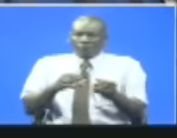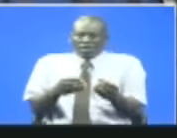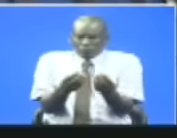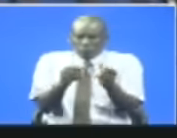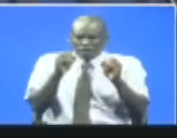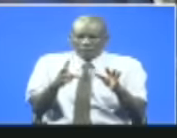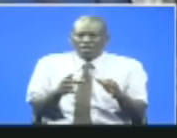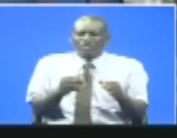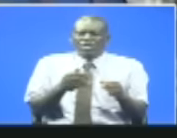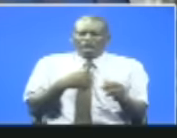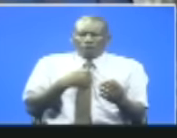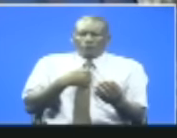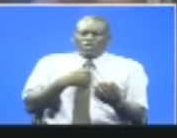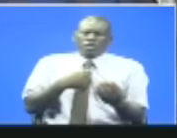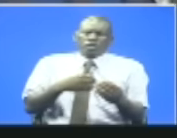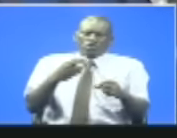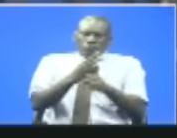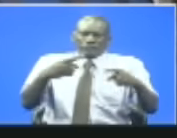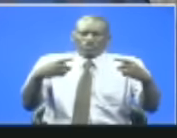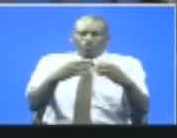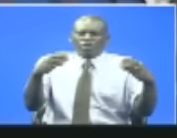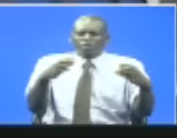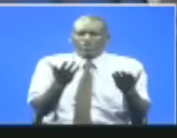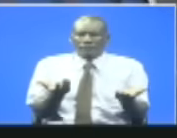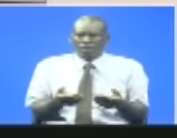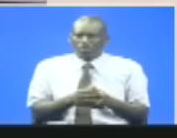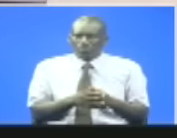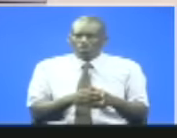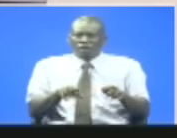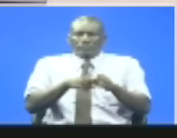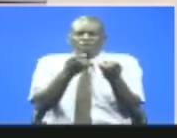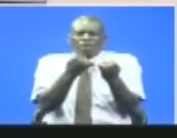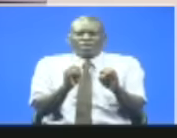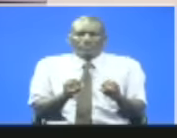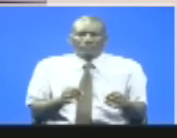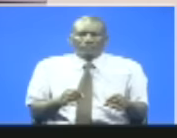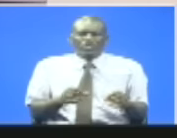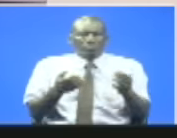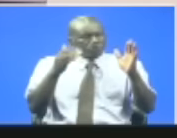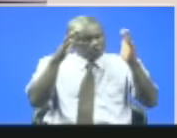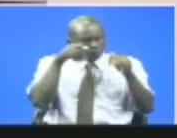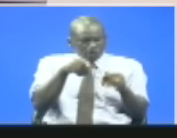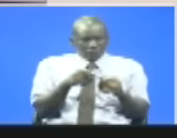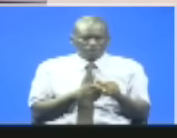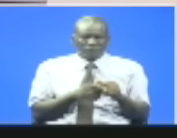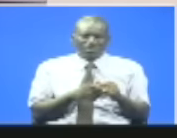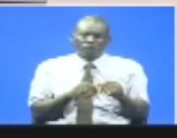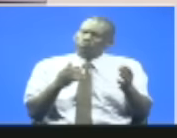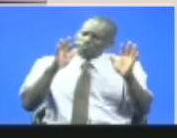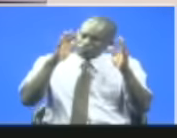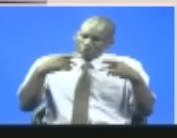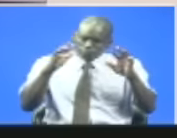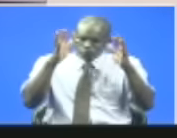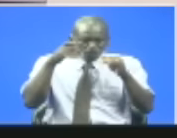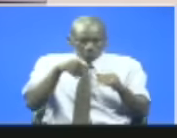ile najua itanichagua kama governor. Hata kwenda independent. He got applause for that, Manyora. You